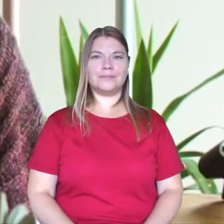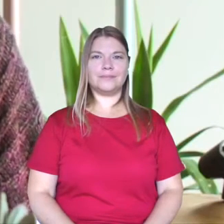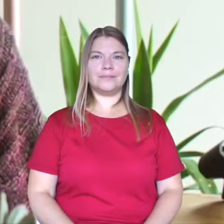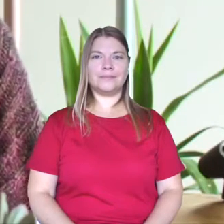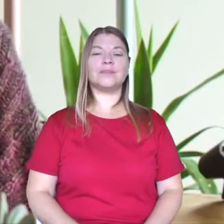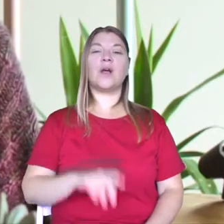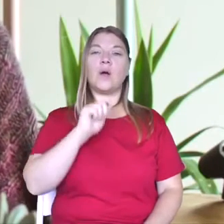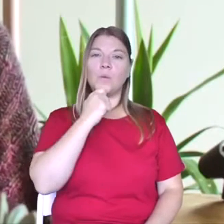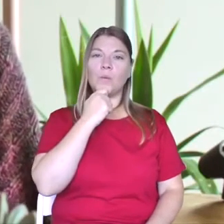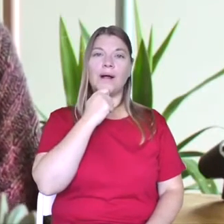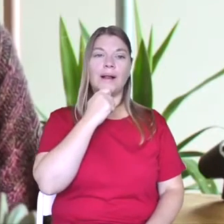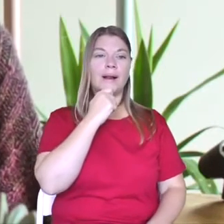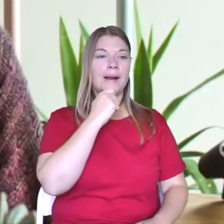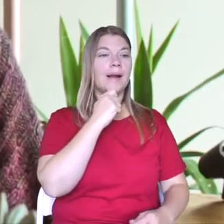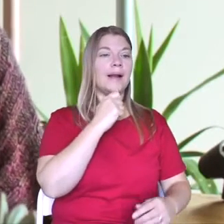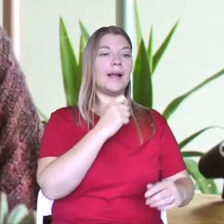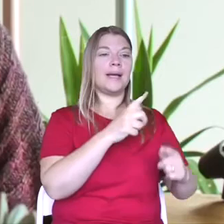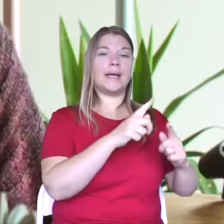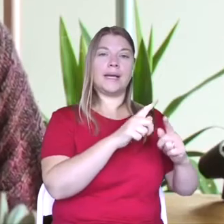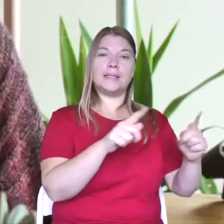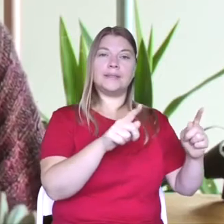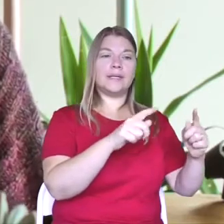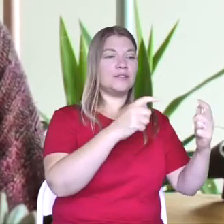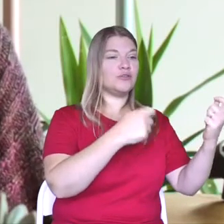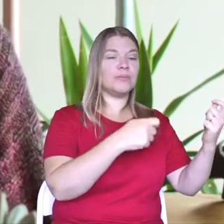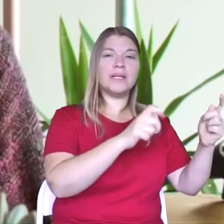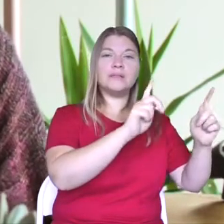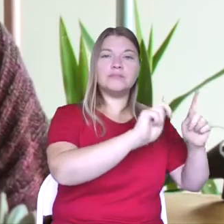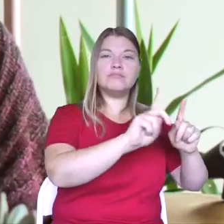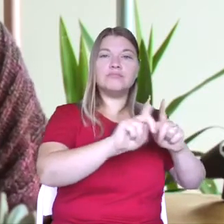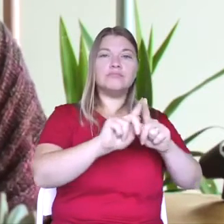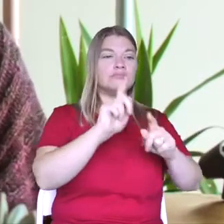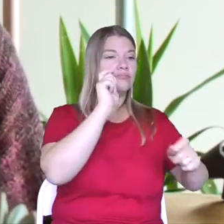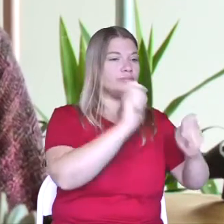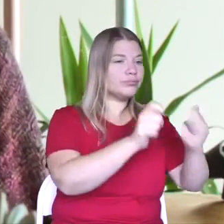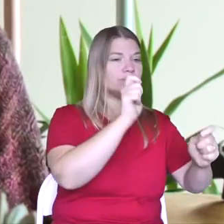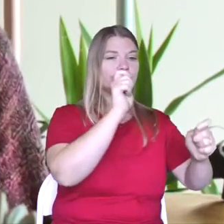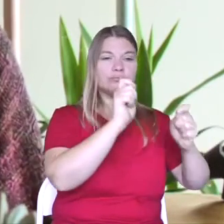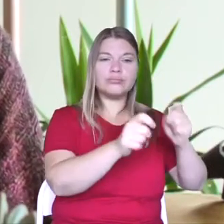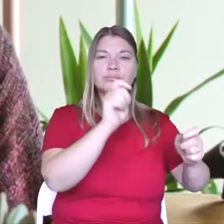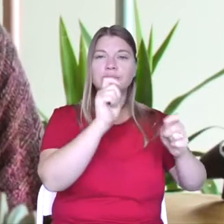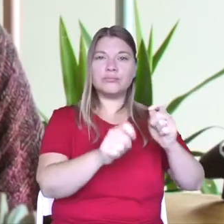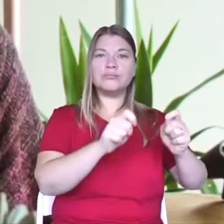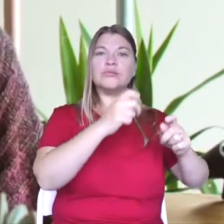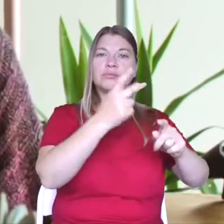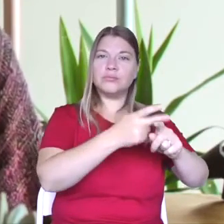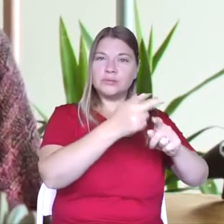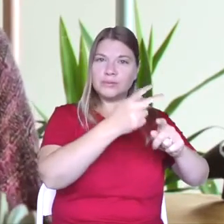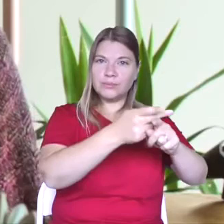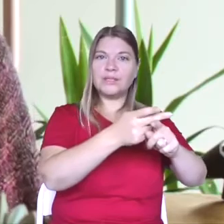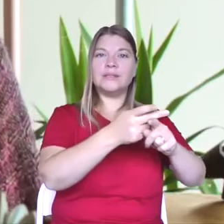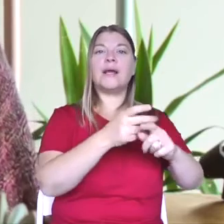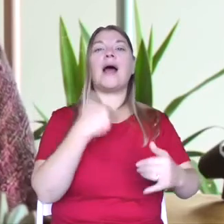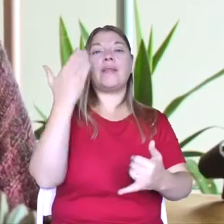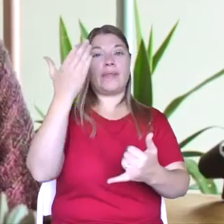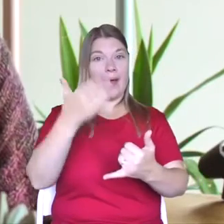I will play each instrument a number of times and then move on to another. Then I will speak again to let you